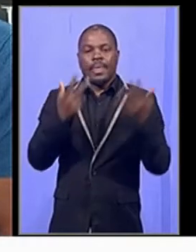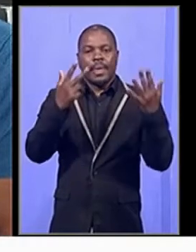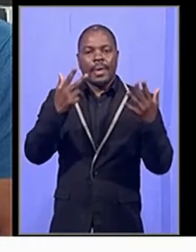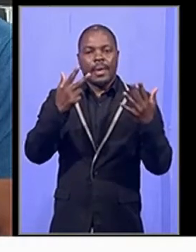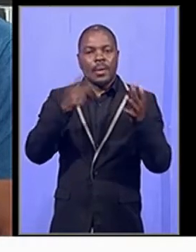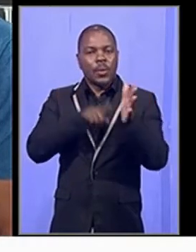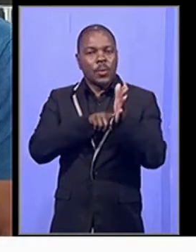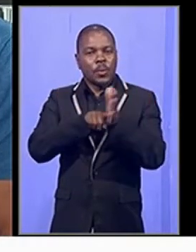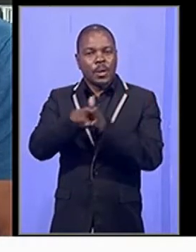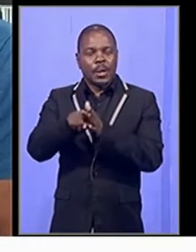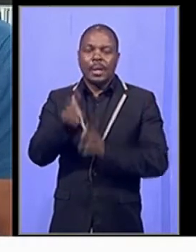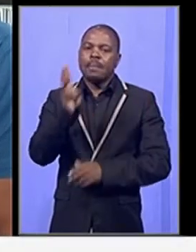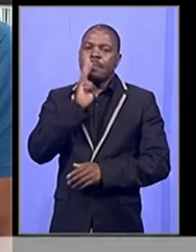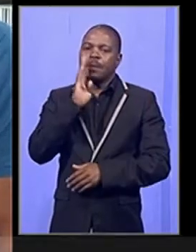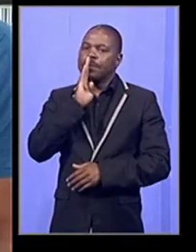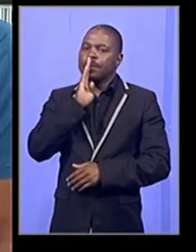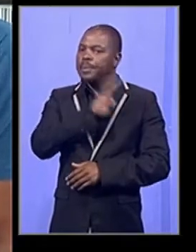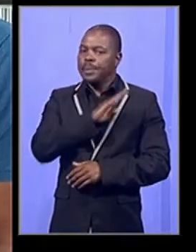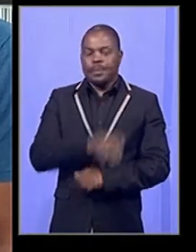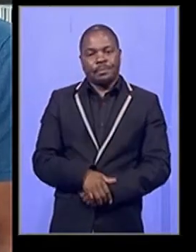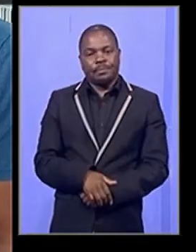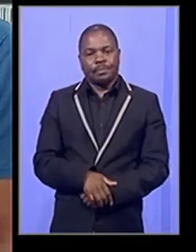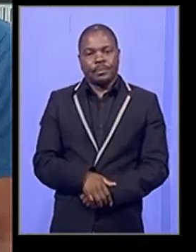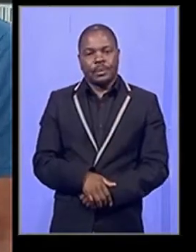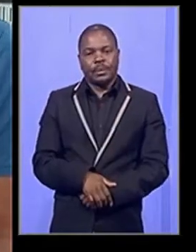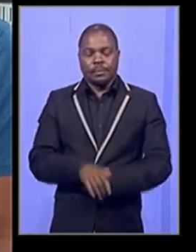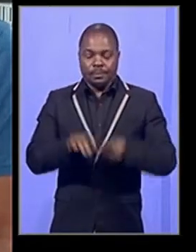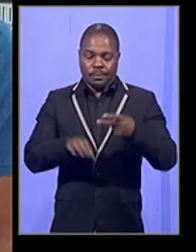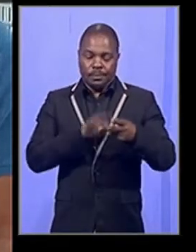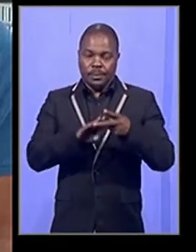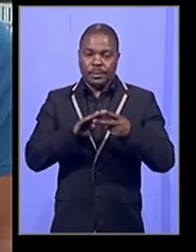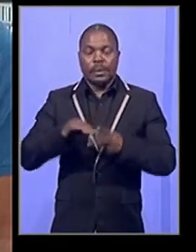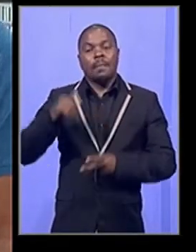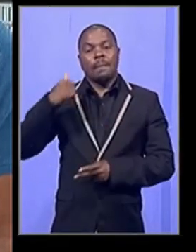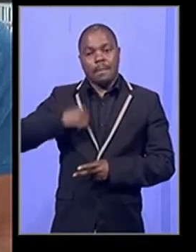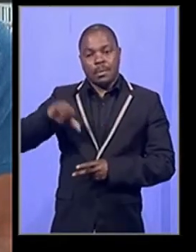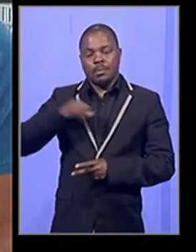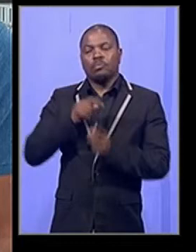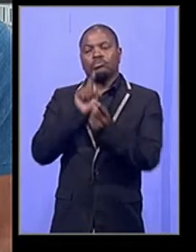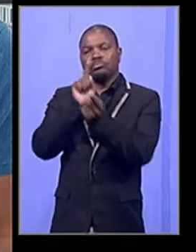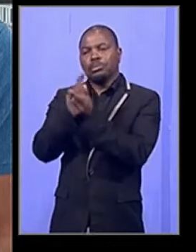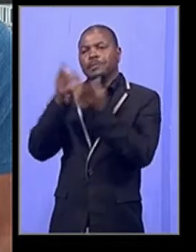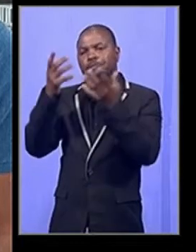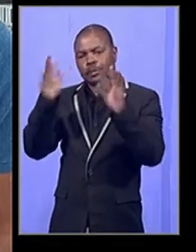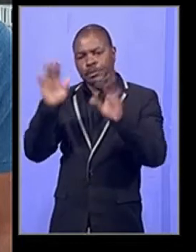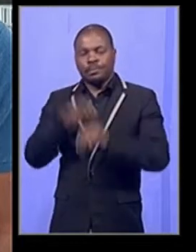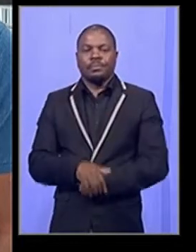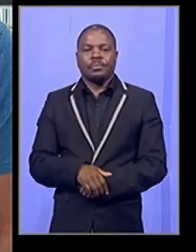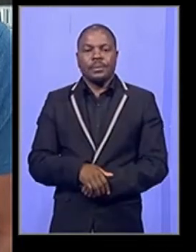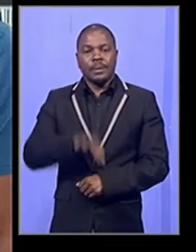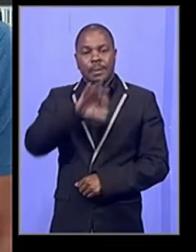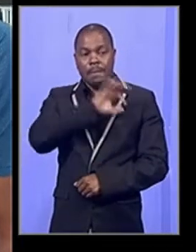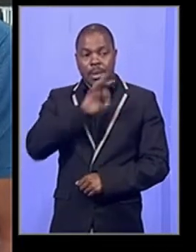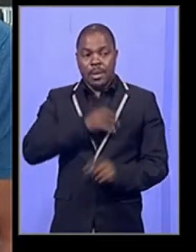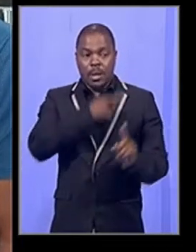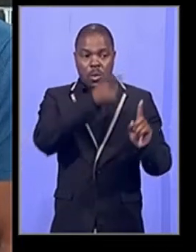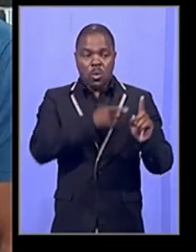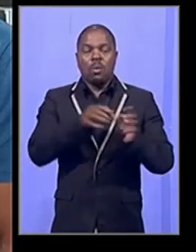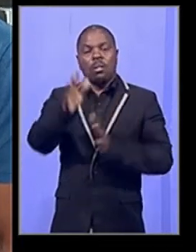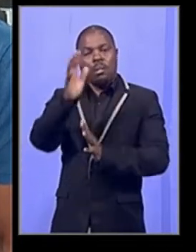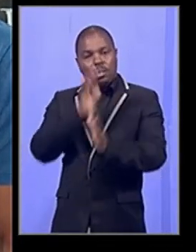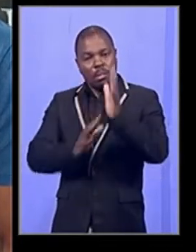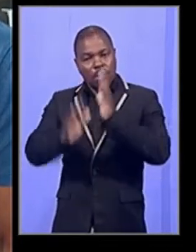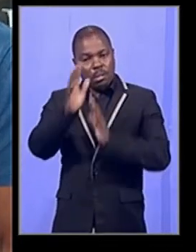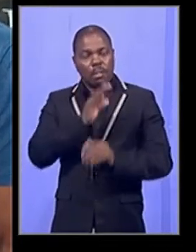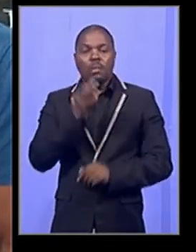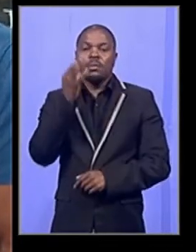seswai re sena metsi. Re bile le meeting le masepala mo mera wa rena a bontšitšeng gore o